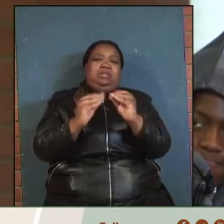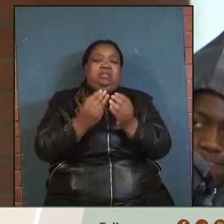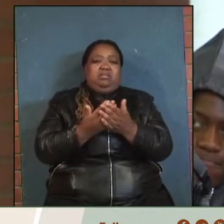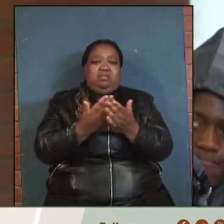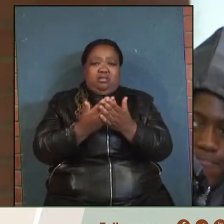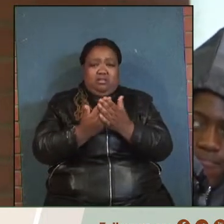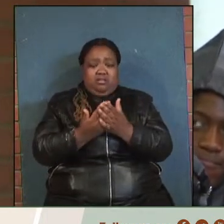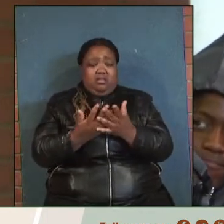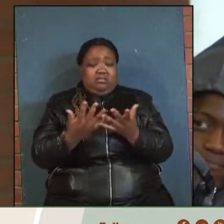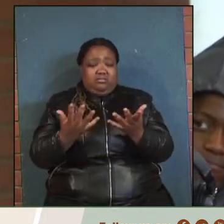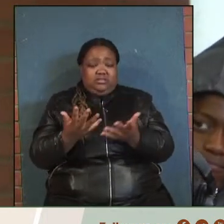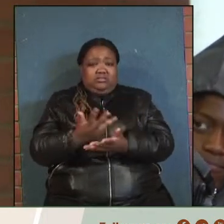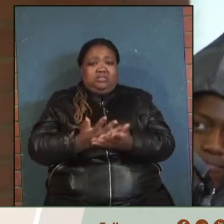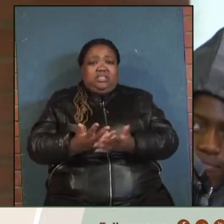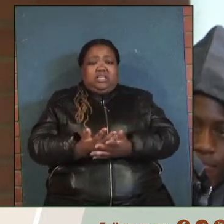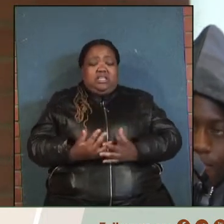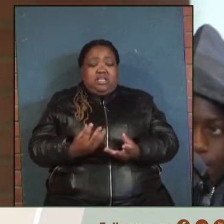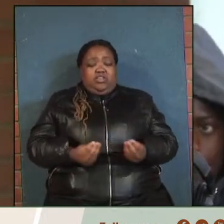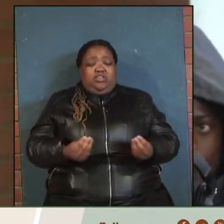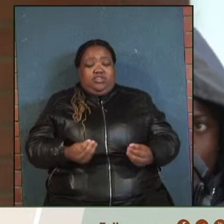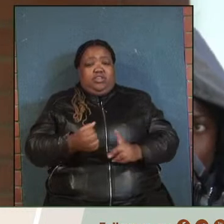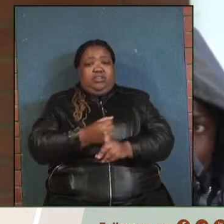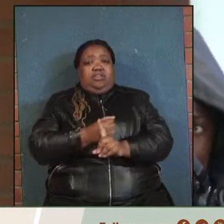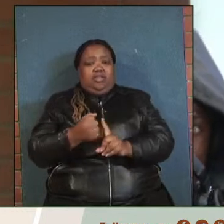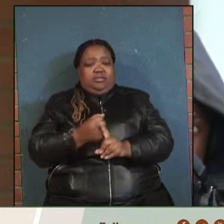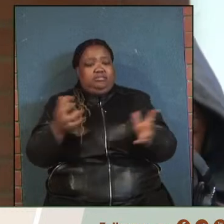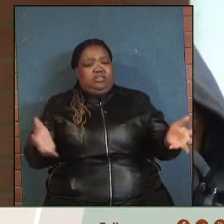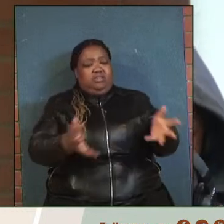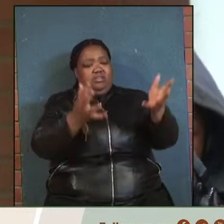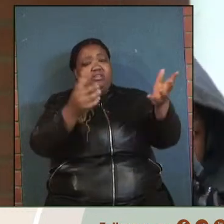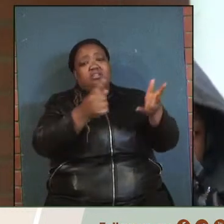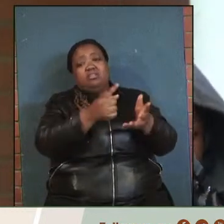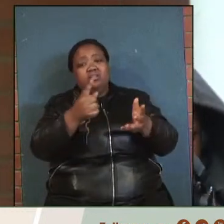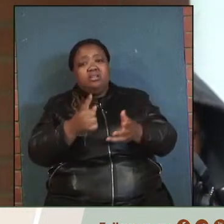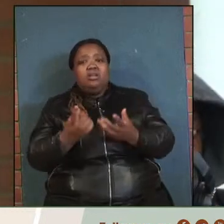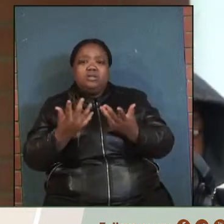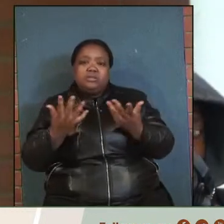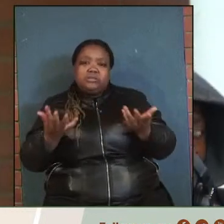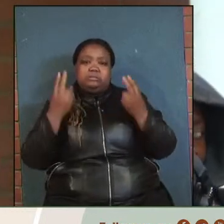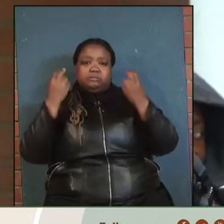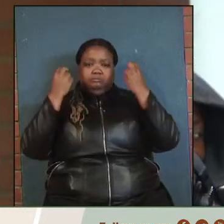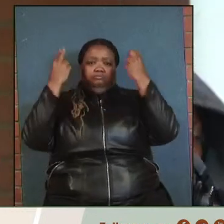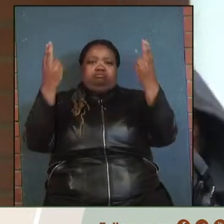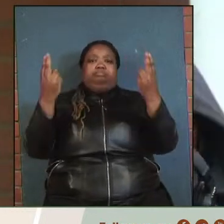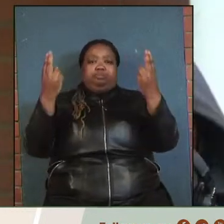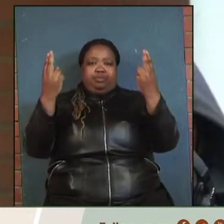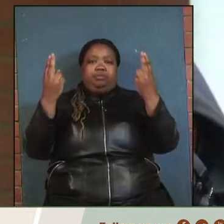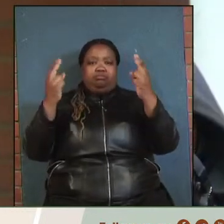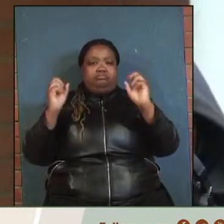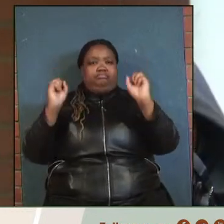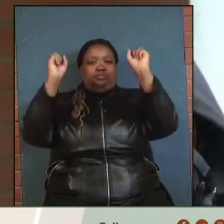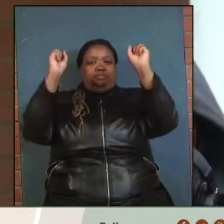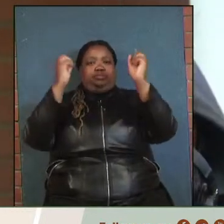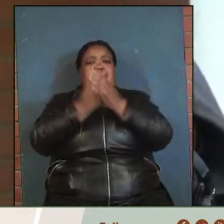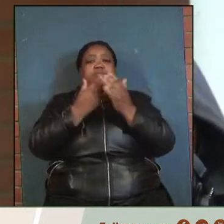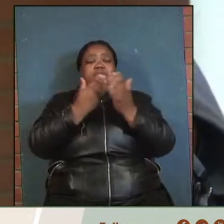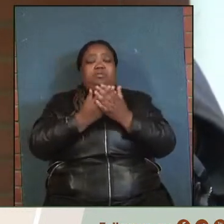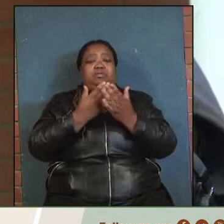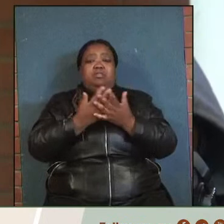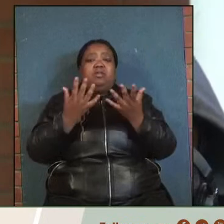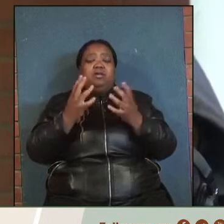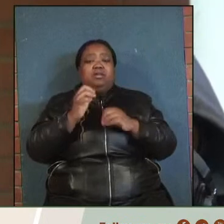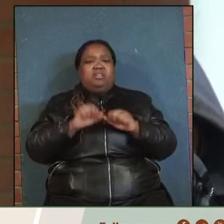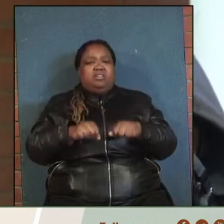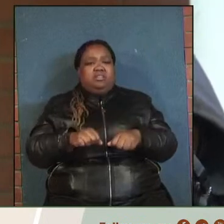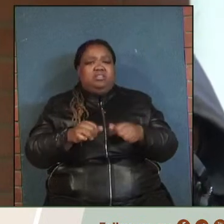up more for themselves, right? Yes. And like, we can start something, I don't know how to put it actually,